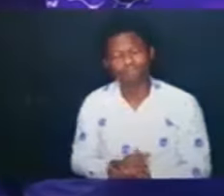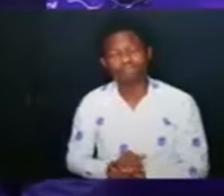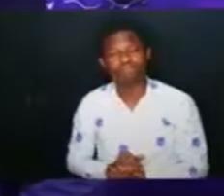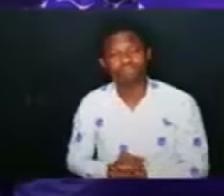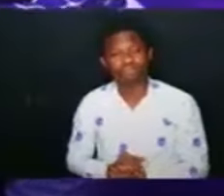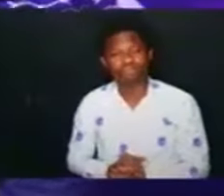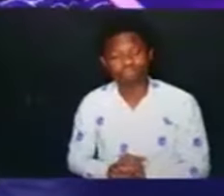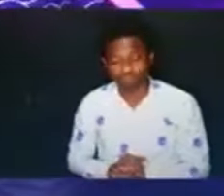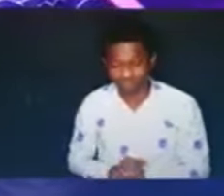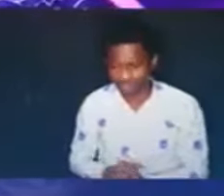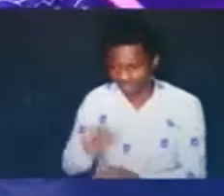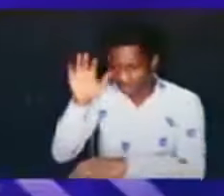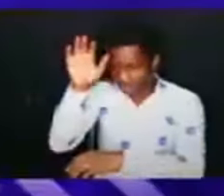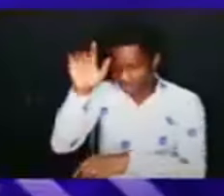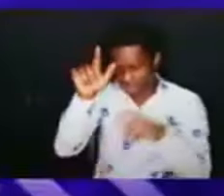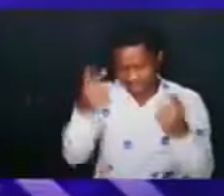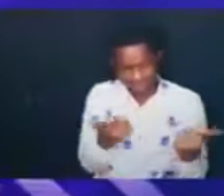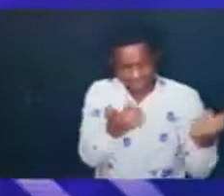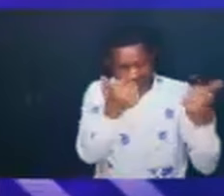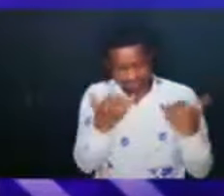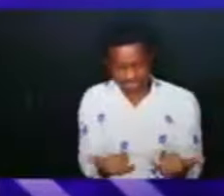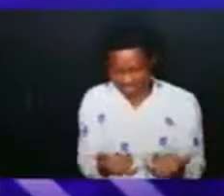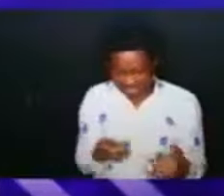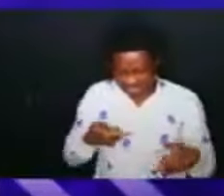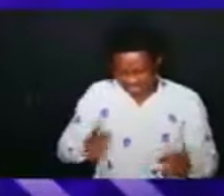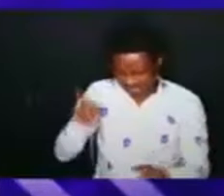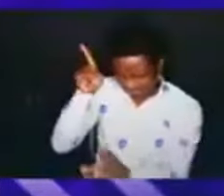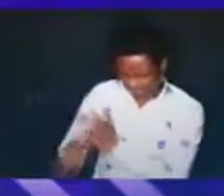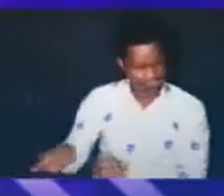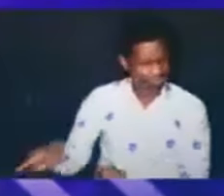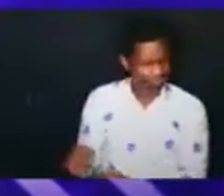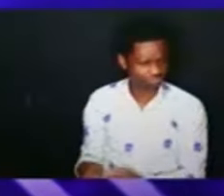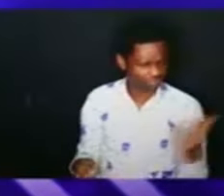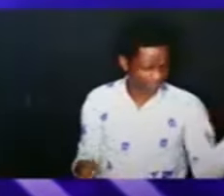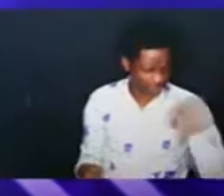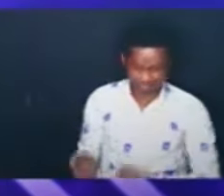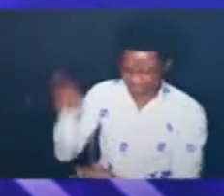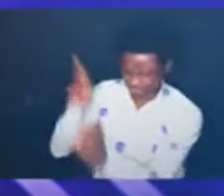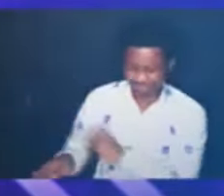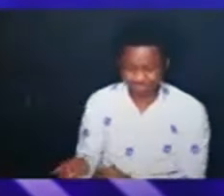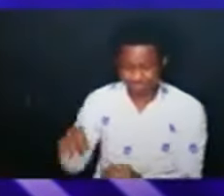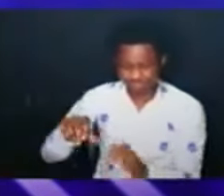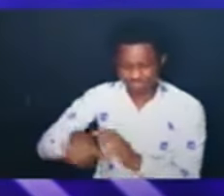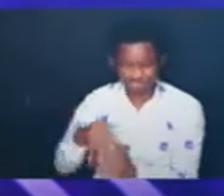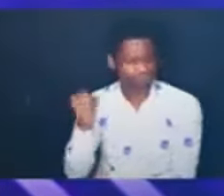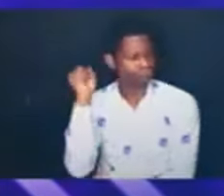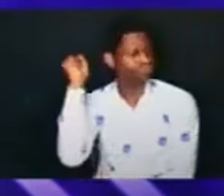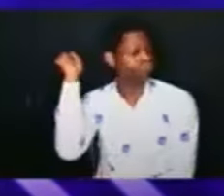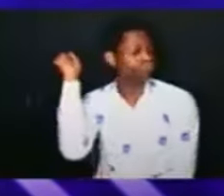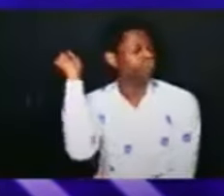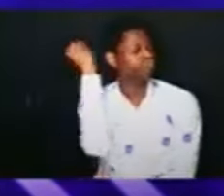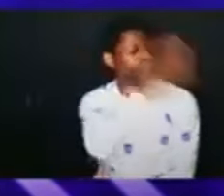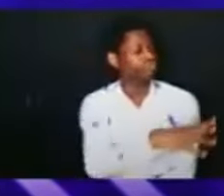20. Come now. Let's kill him. And what? Throw him into one